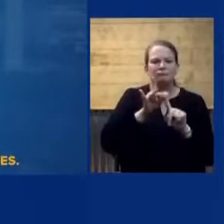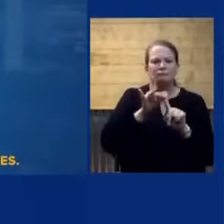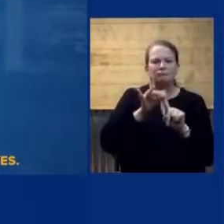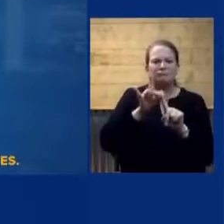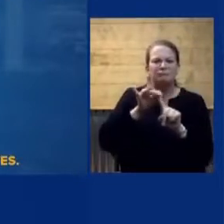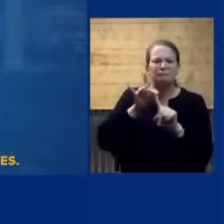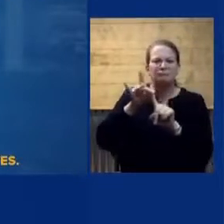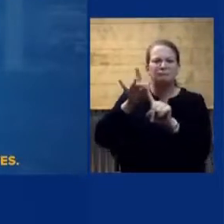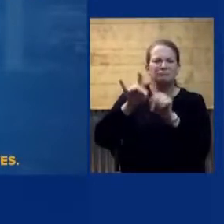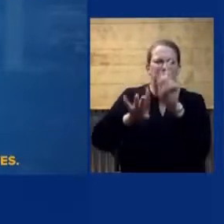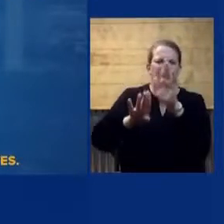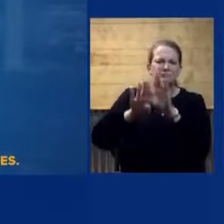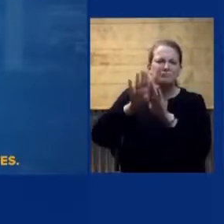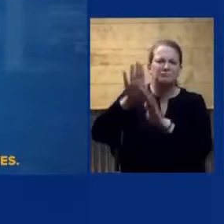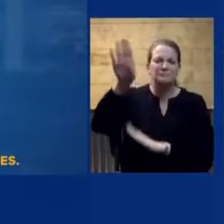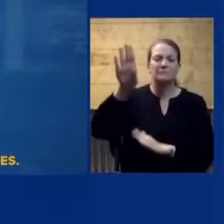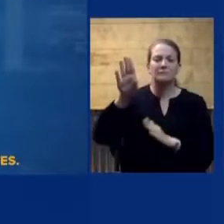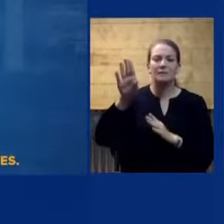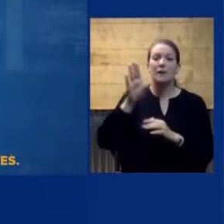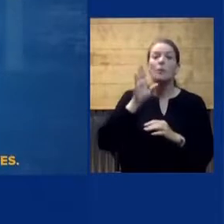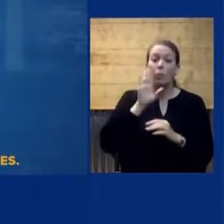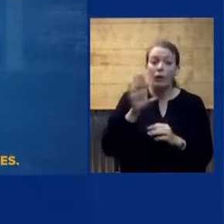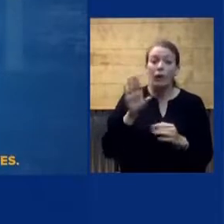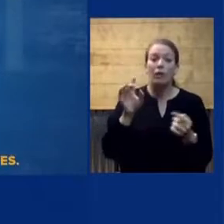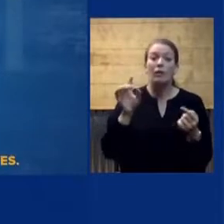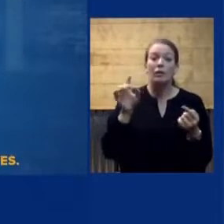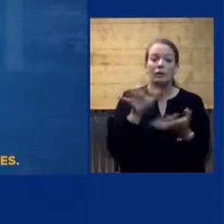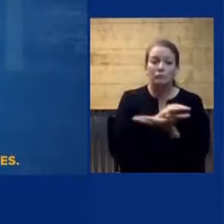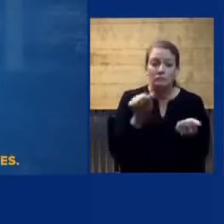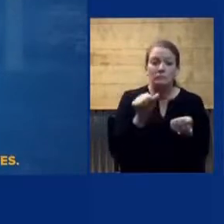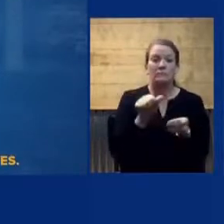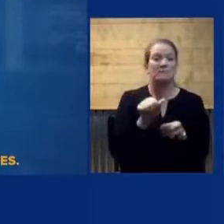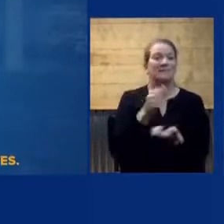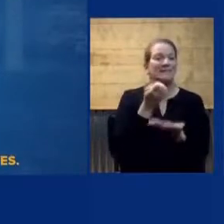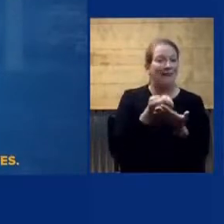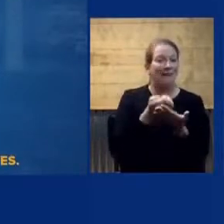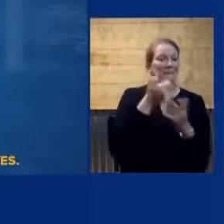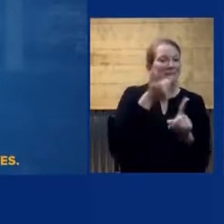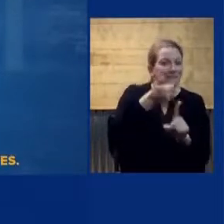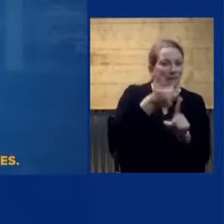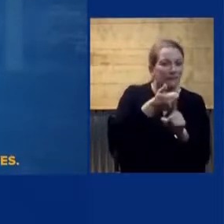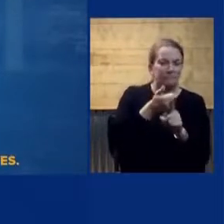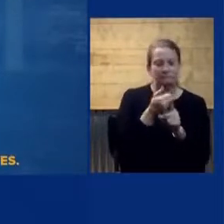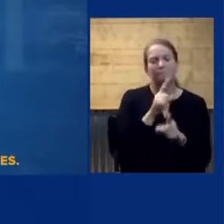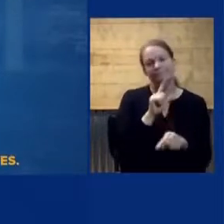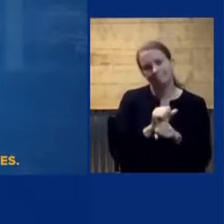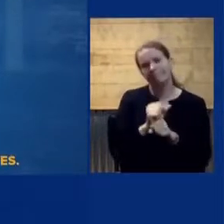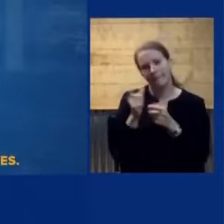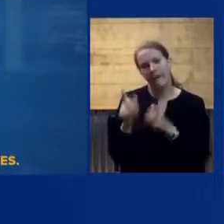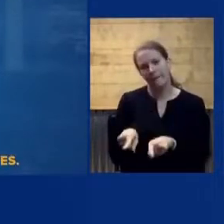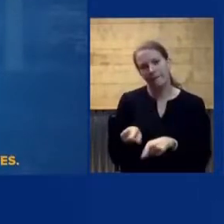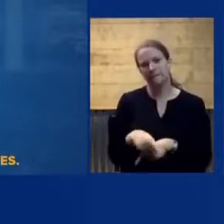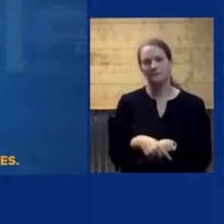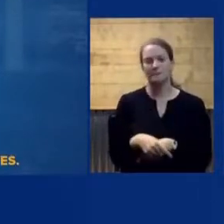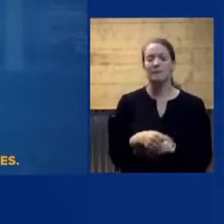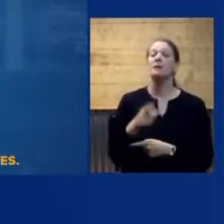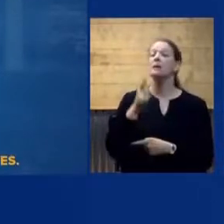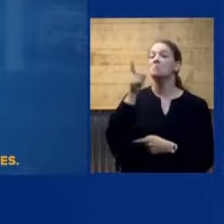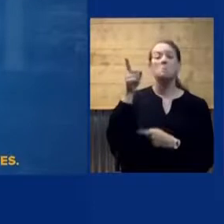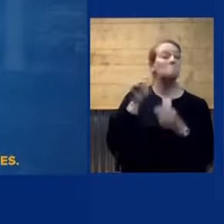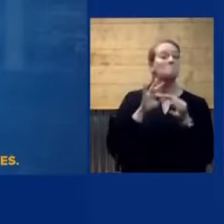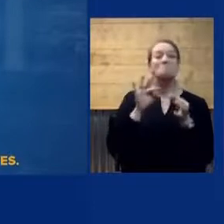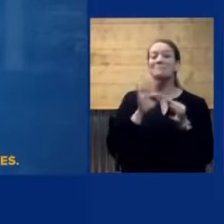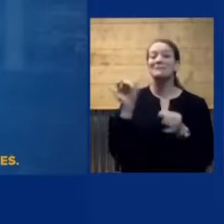hurt the economy. And that is what happened. His premise is now the same thing with the schools. Open